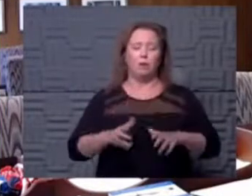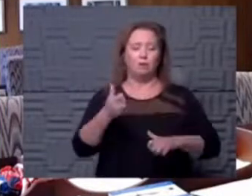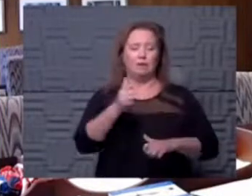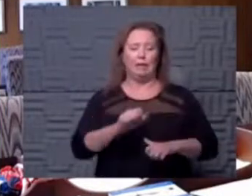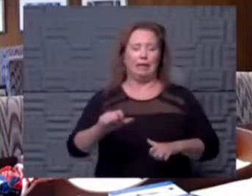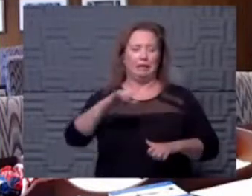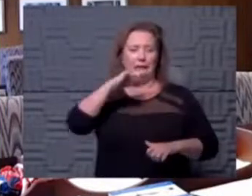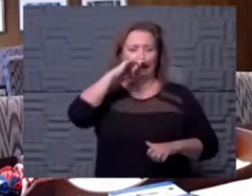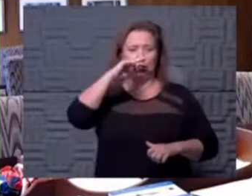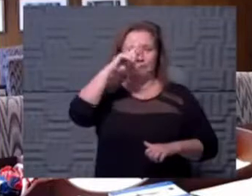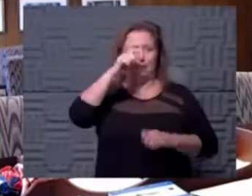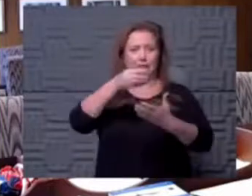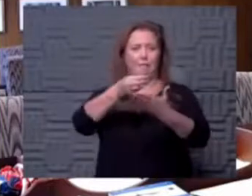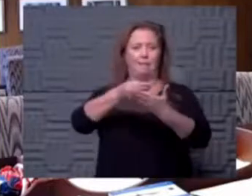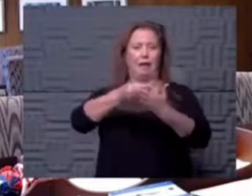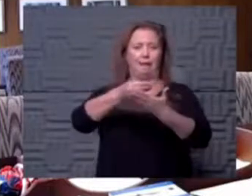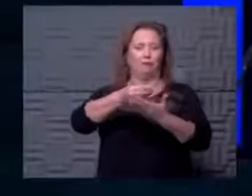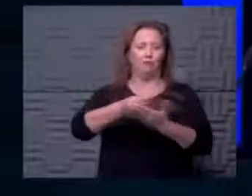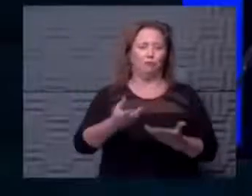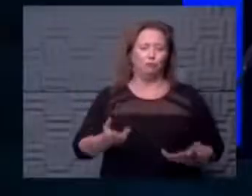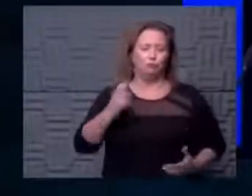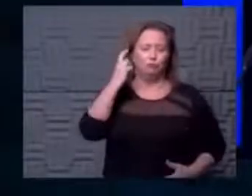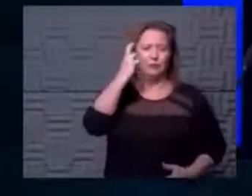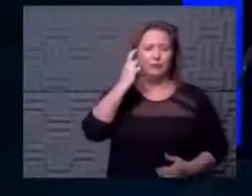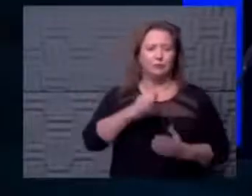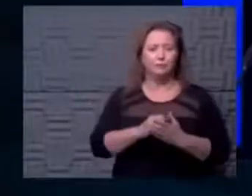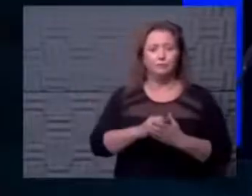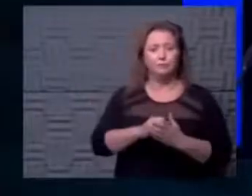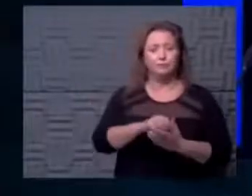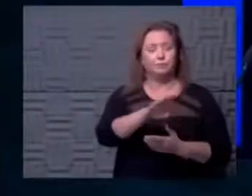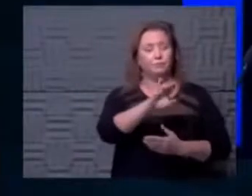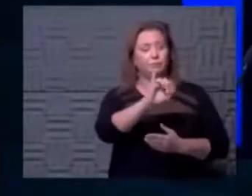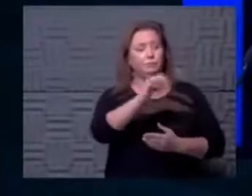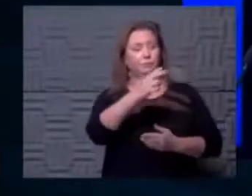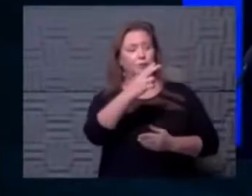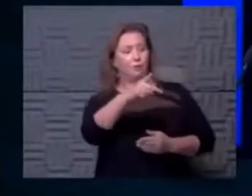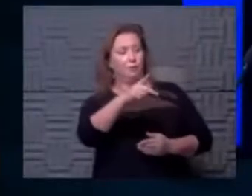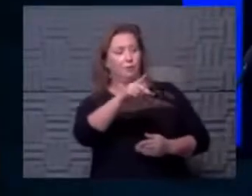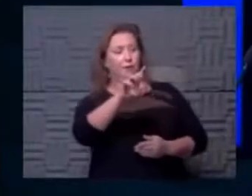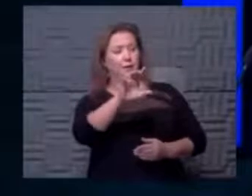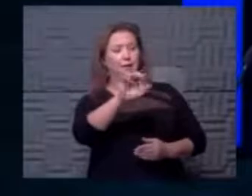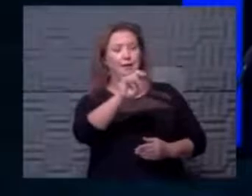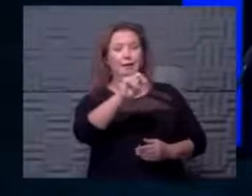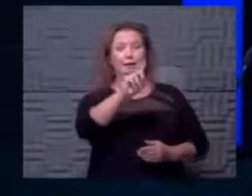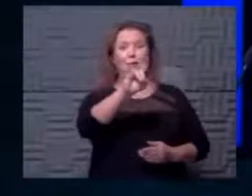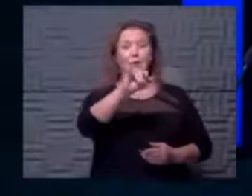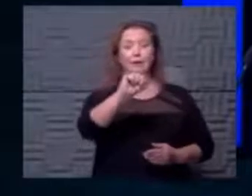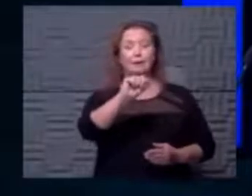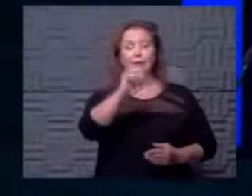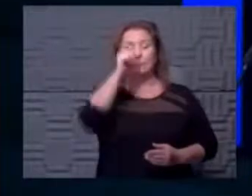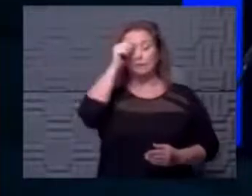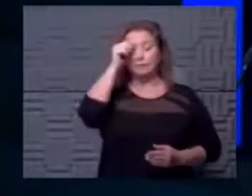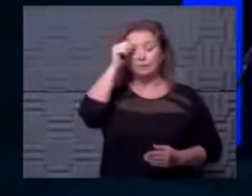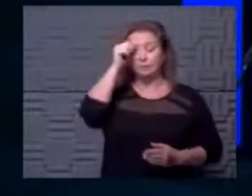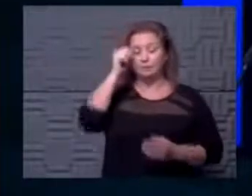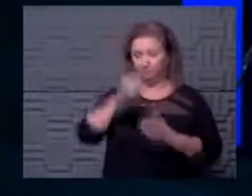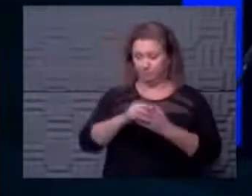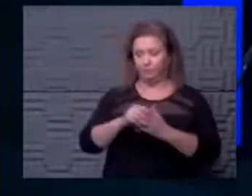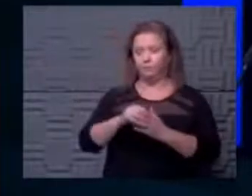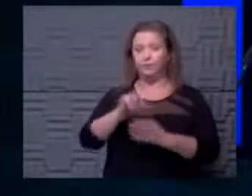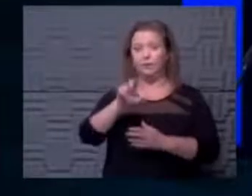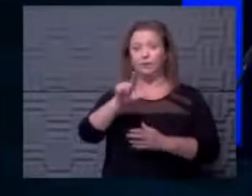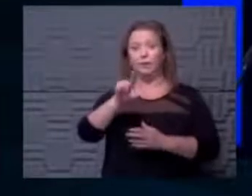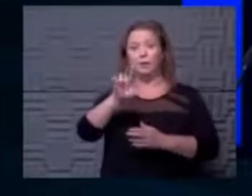child because of financial reasons. Bishop Candia? We actually, the